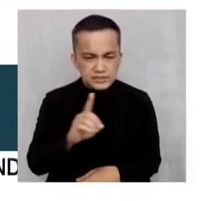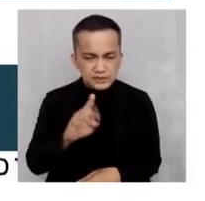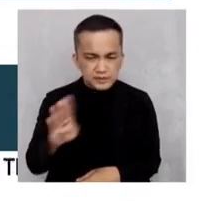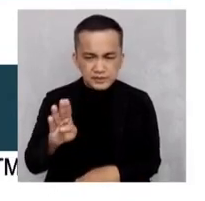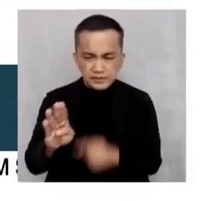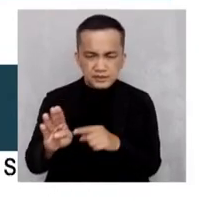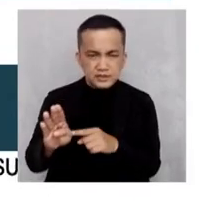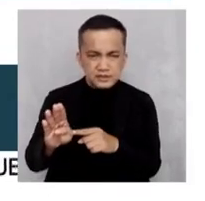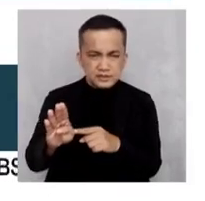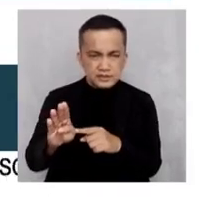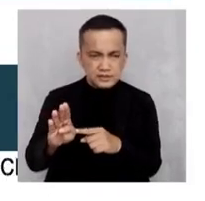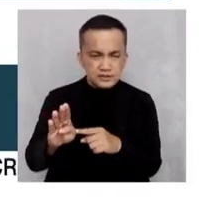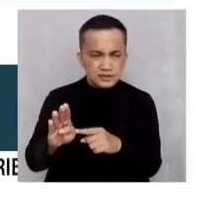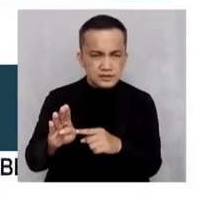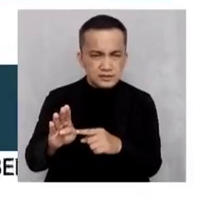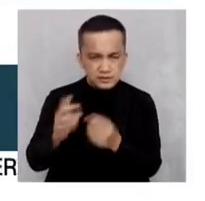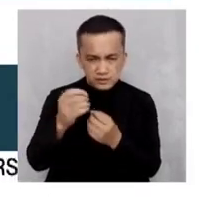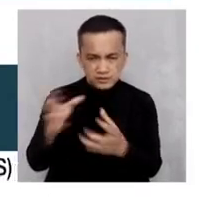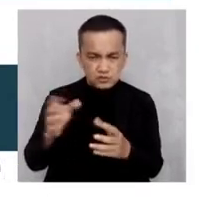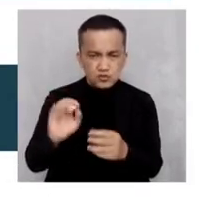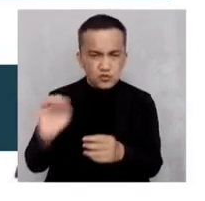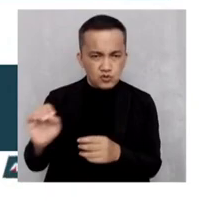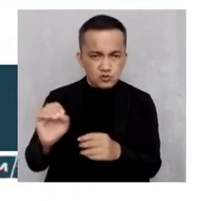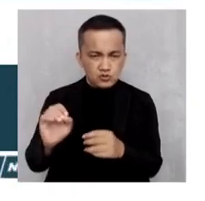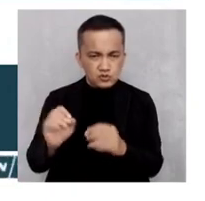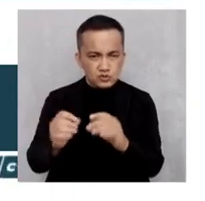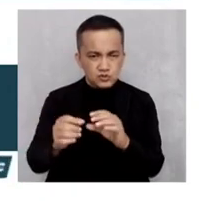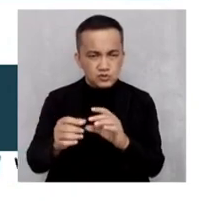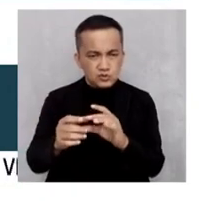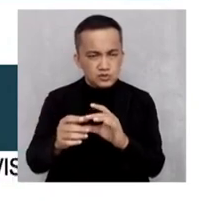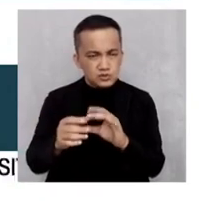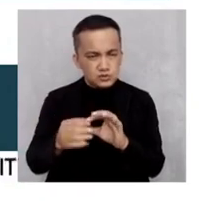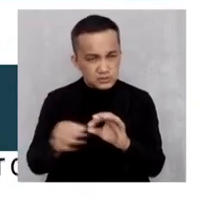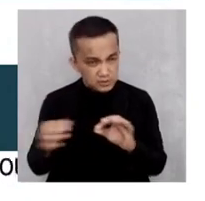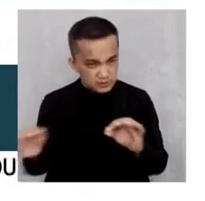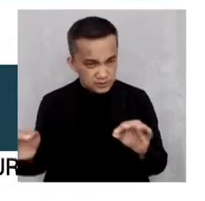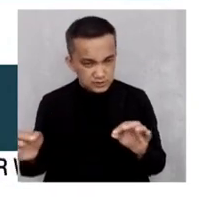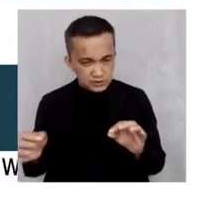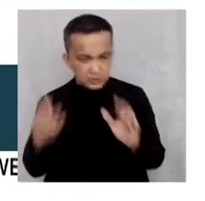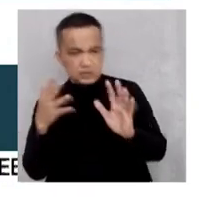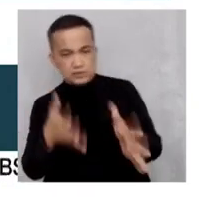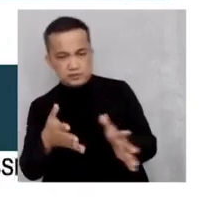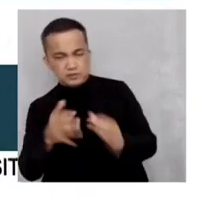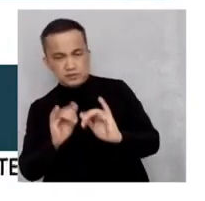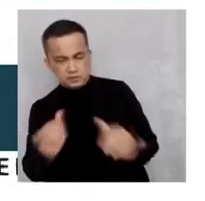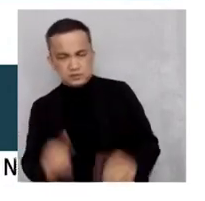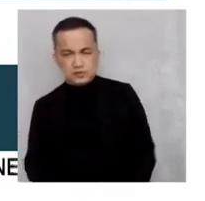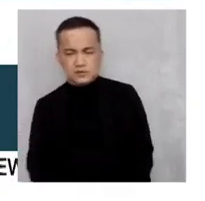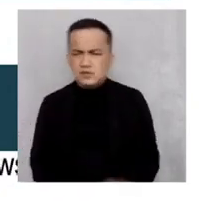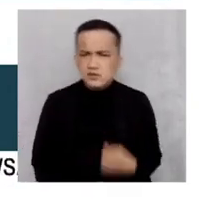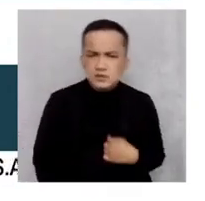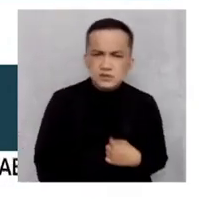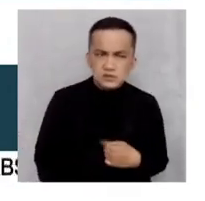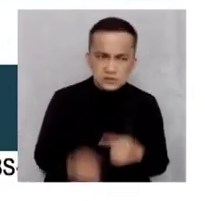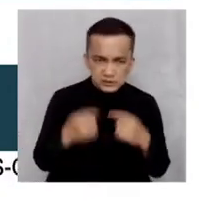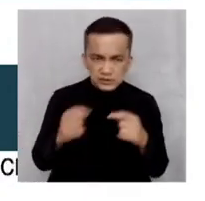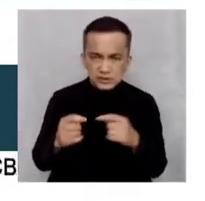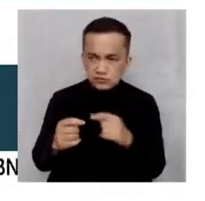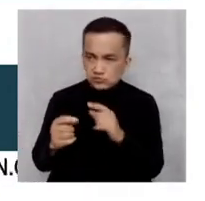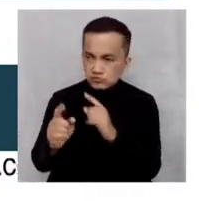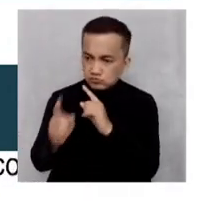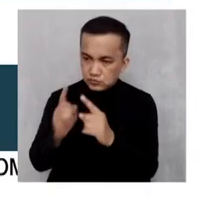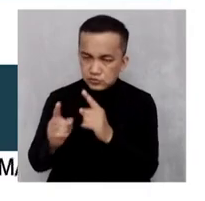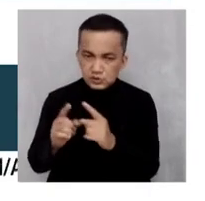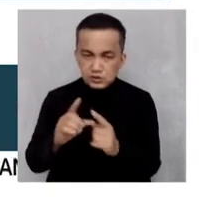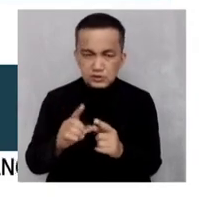released their own statement and they left it at that. We, for one, here, we've been trying to get in touch with them. We've been